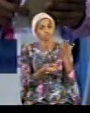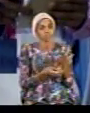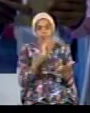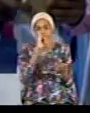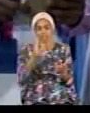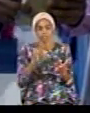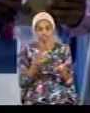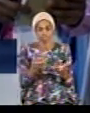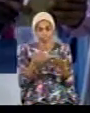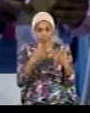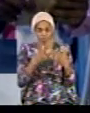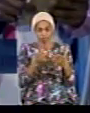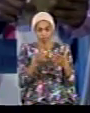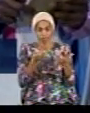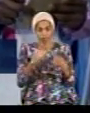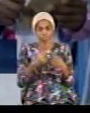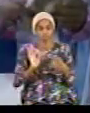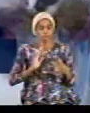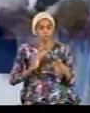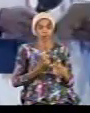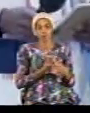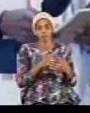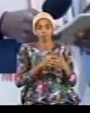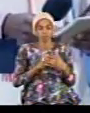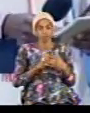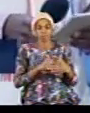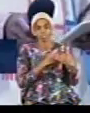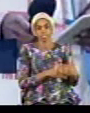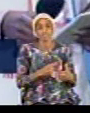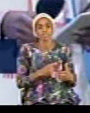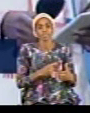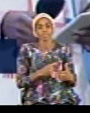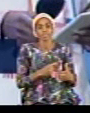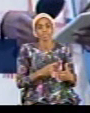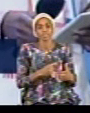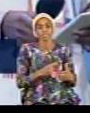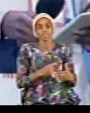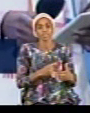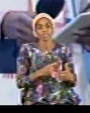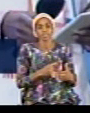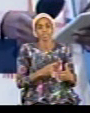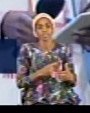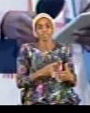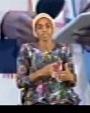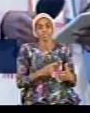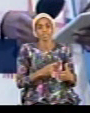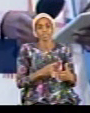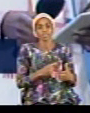going to be among the candidates that will give the first the testimony.